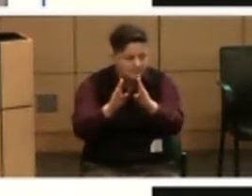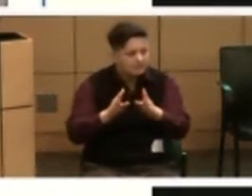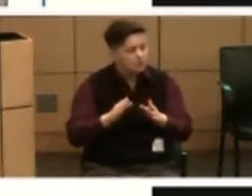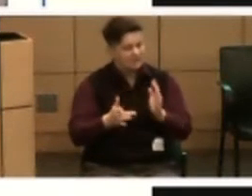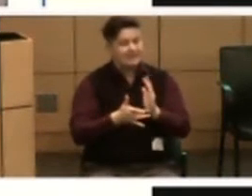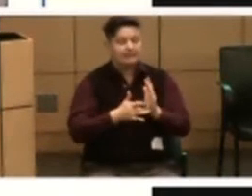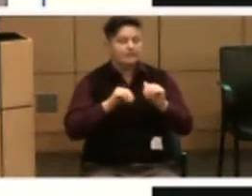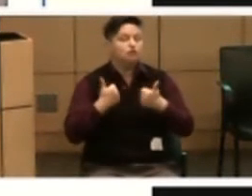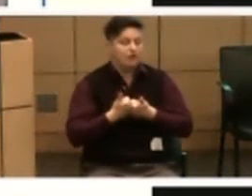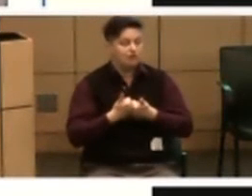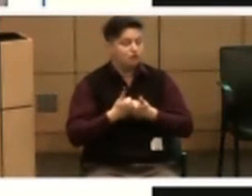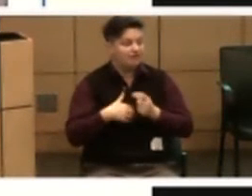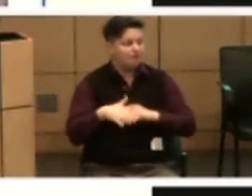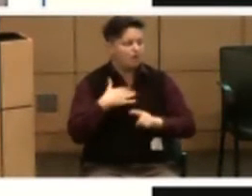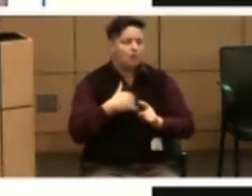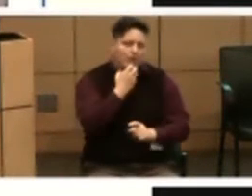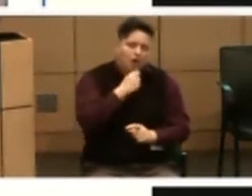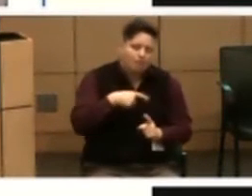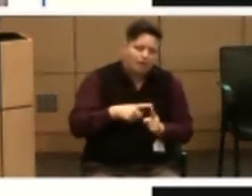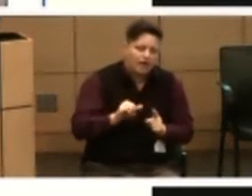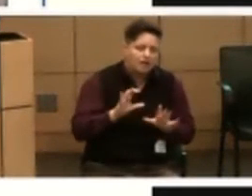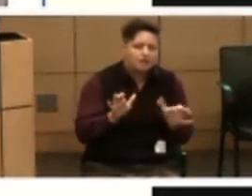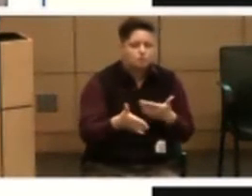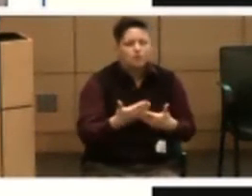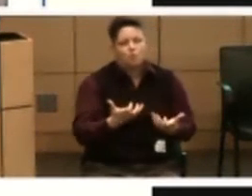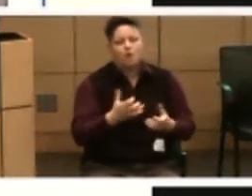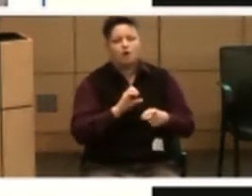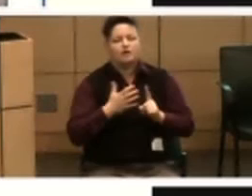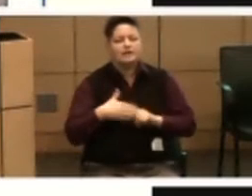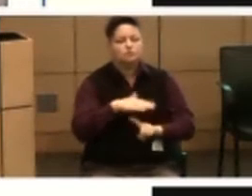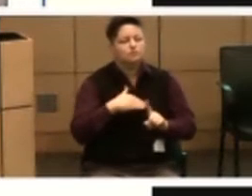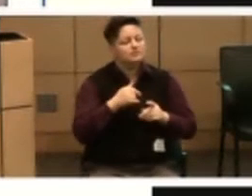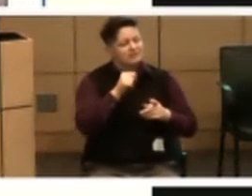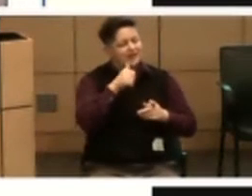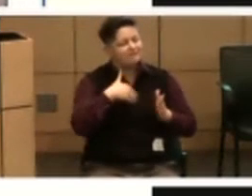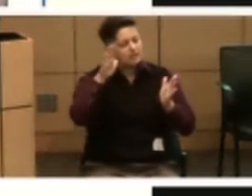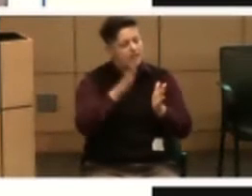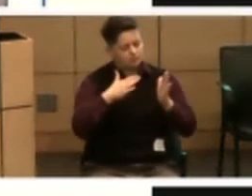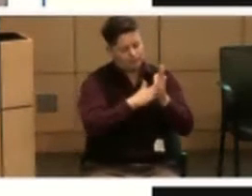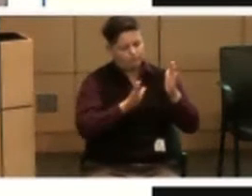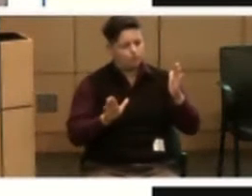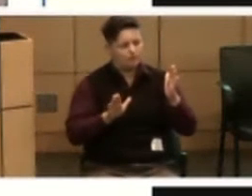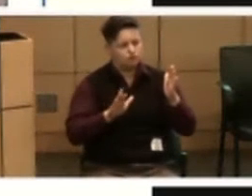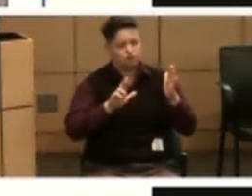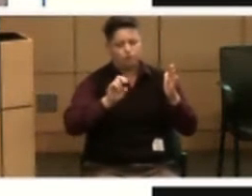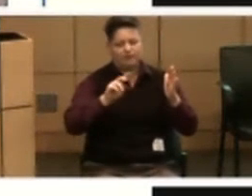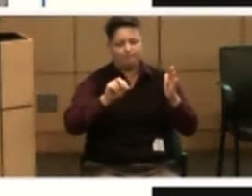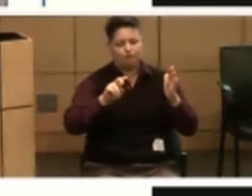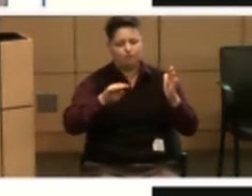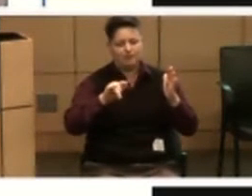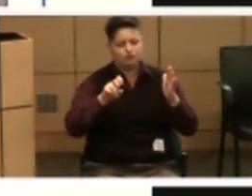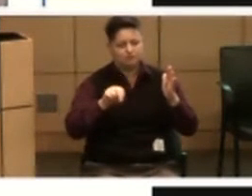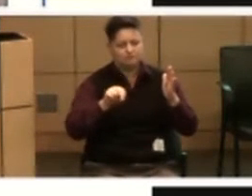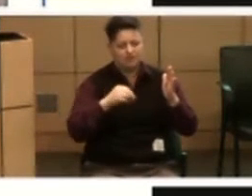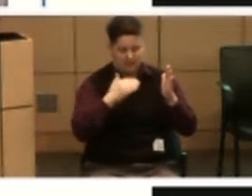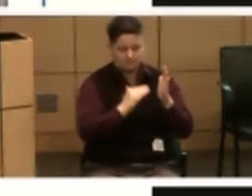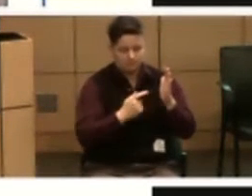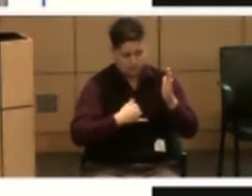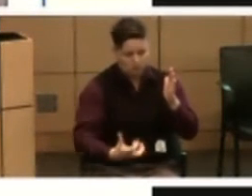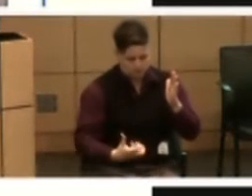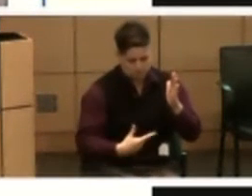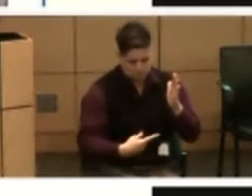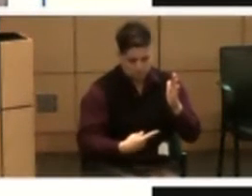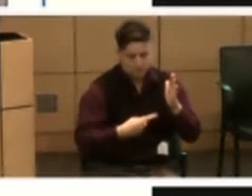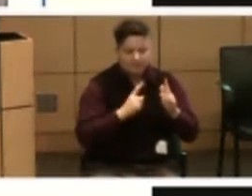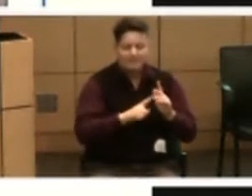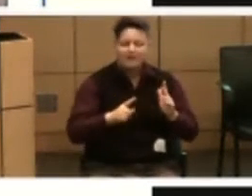care about it in classrooms. We want to have our classrooms below a certain reverberation level. But aside from that, the study of this in children,